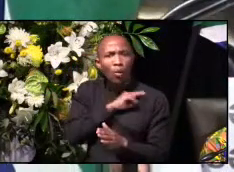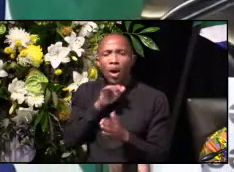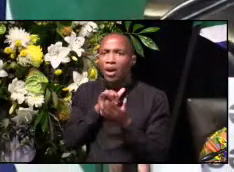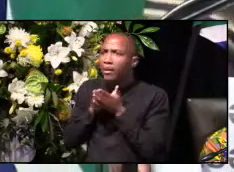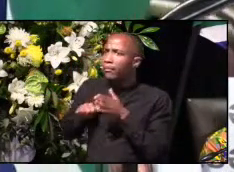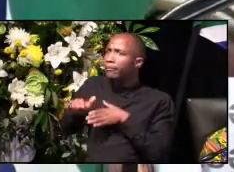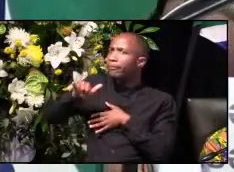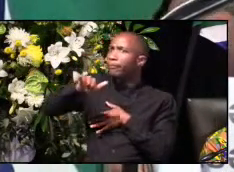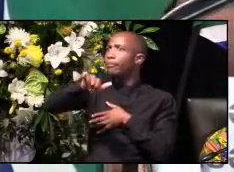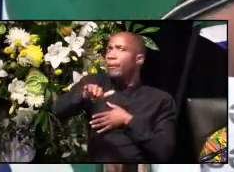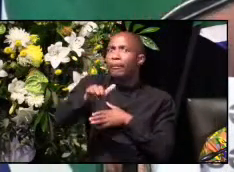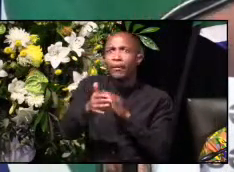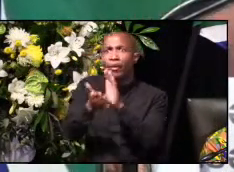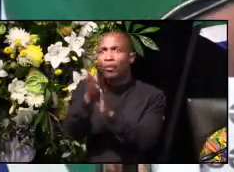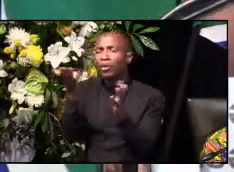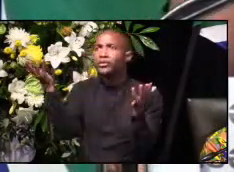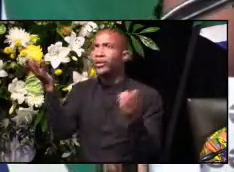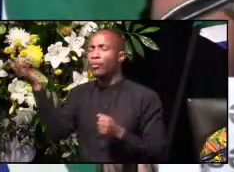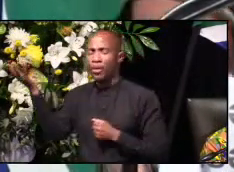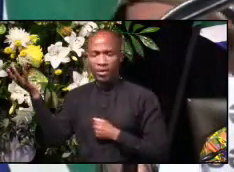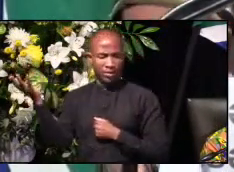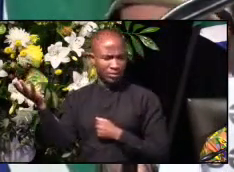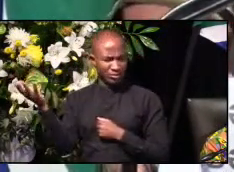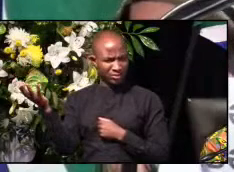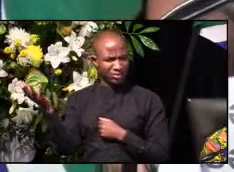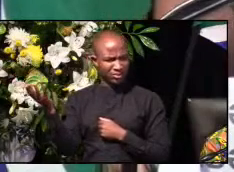to take very soon